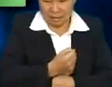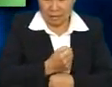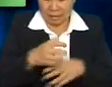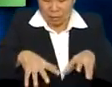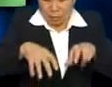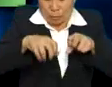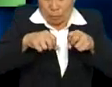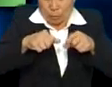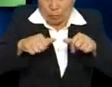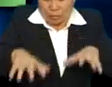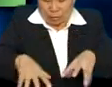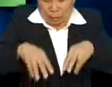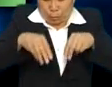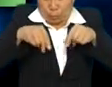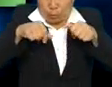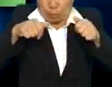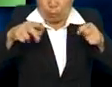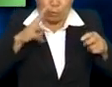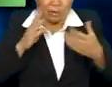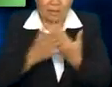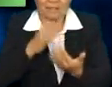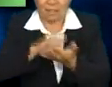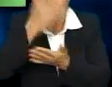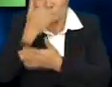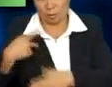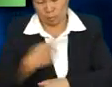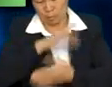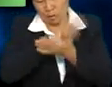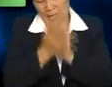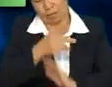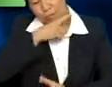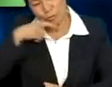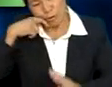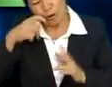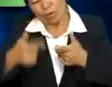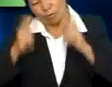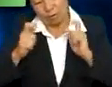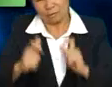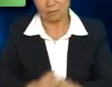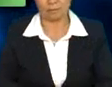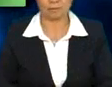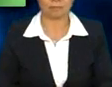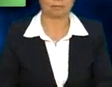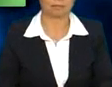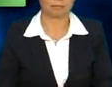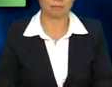take in water easily. That's why we become dry very quickly.